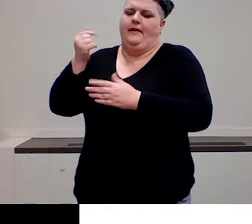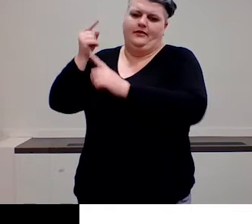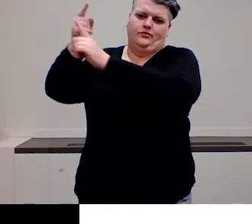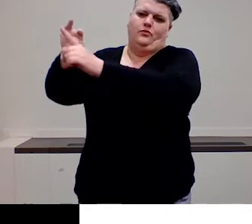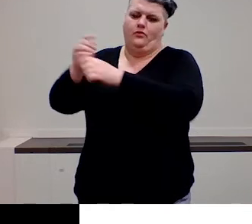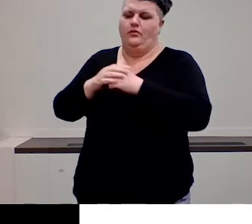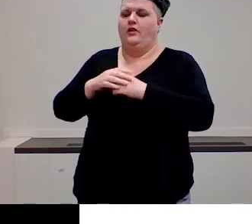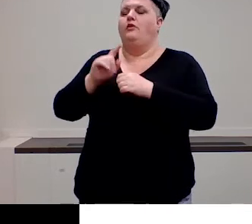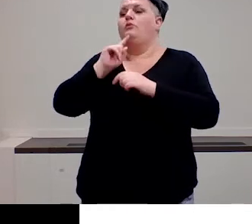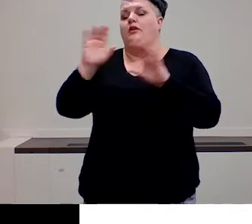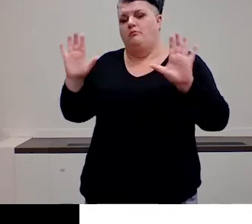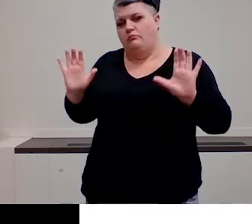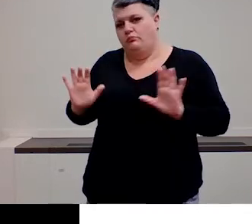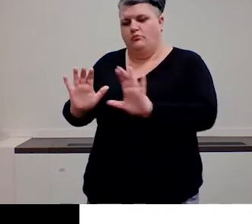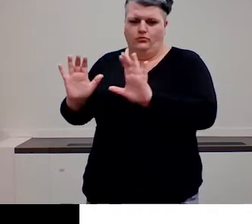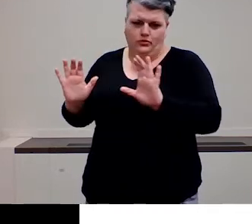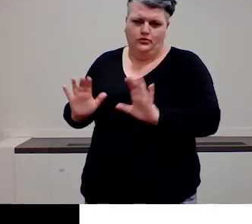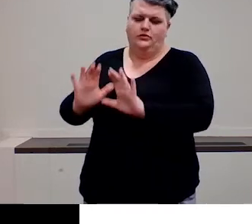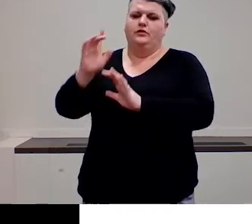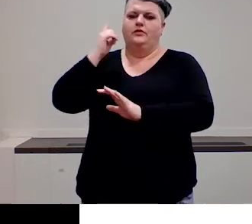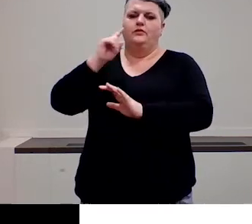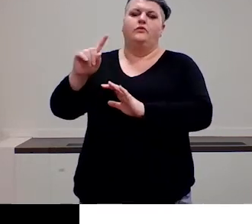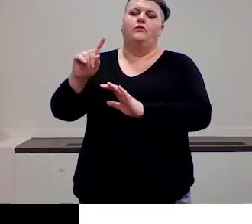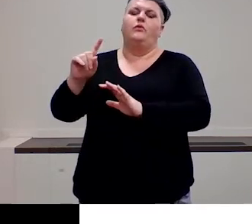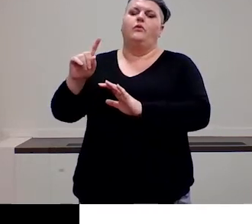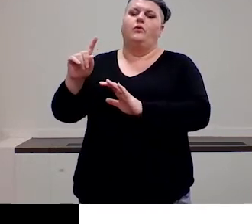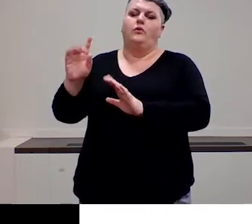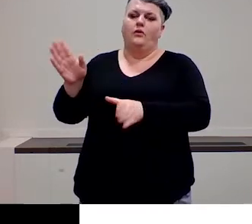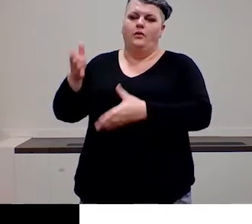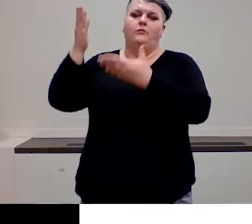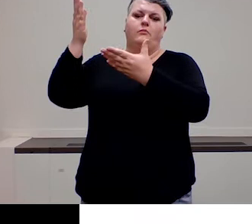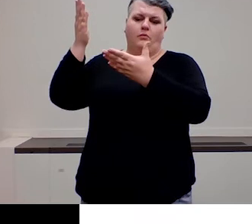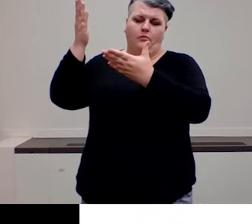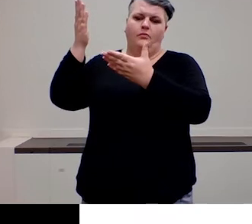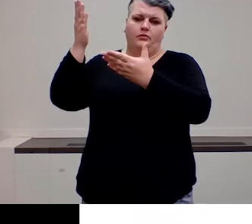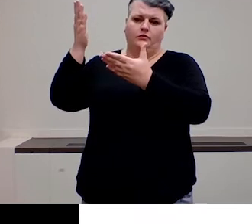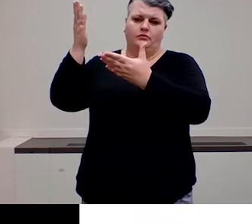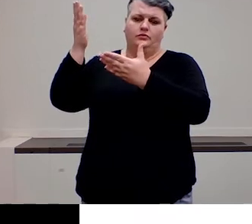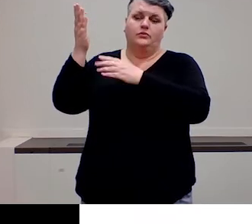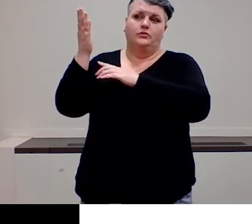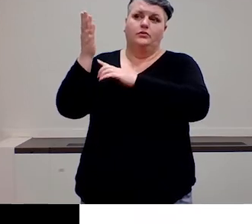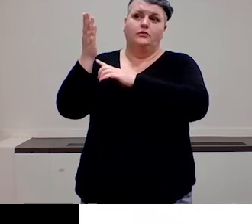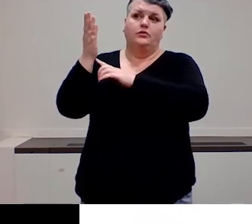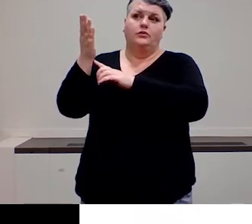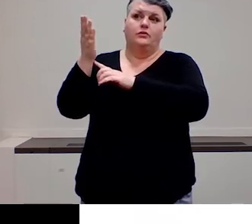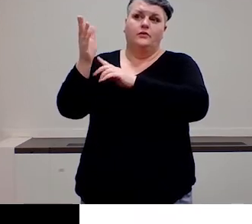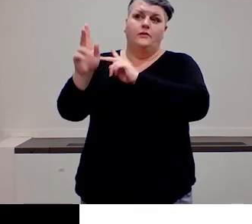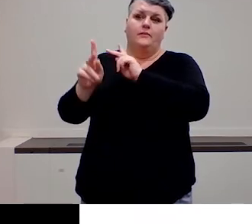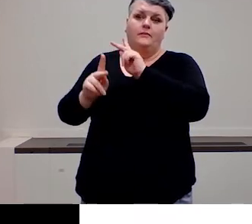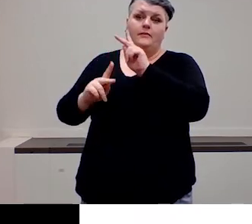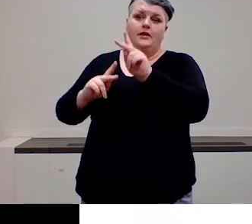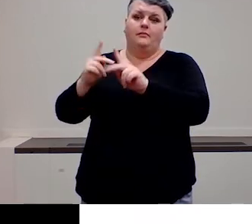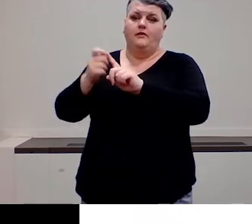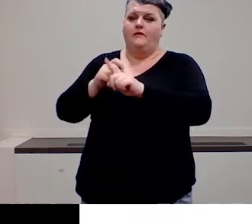are pushing forward with the proposal that has been created by the folks from